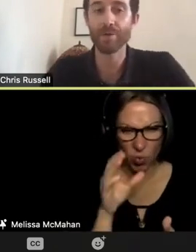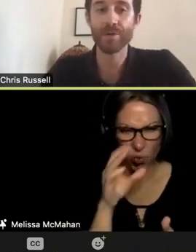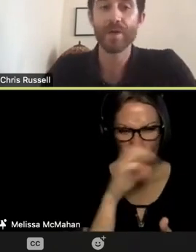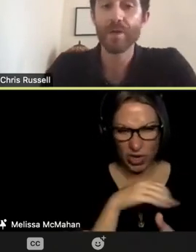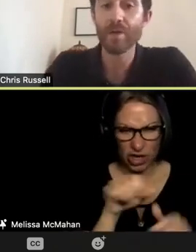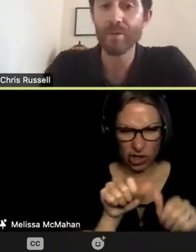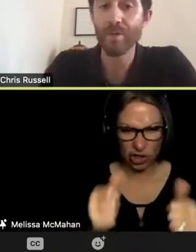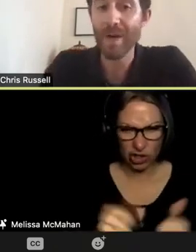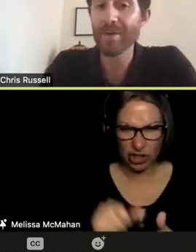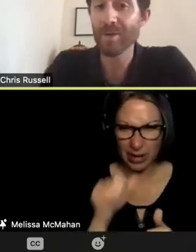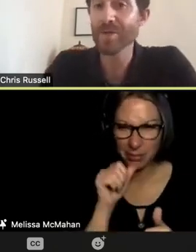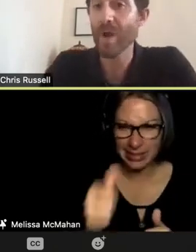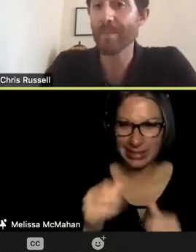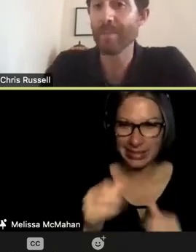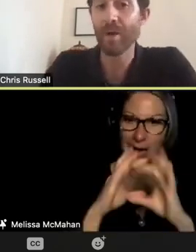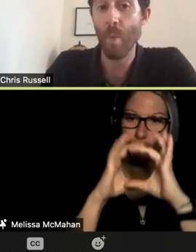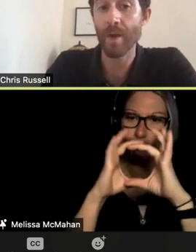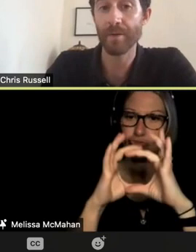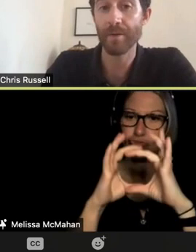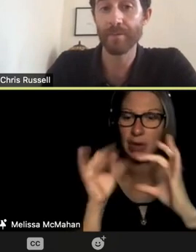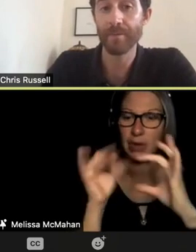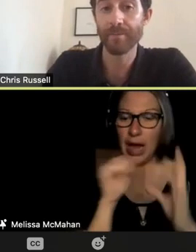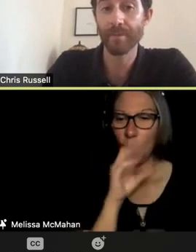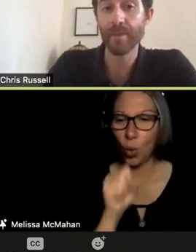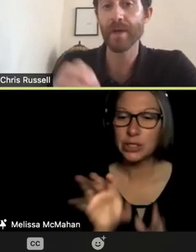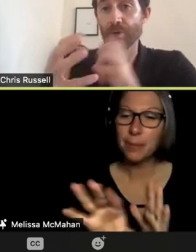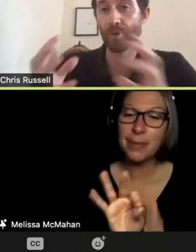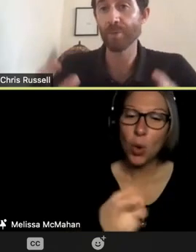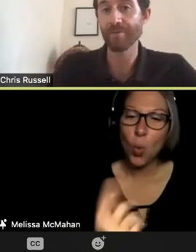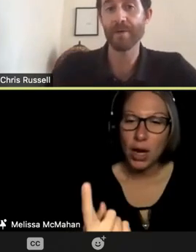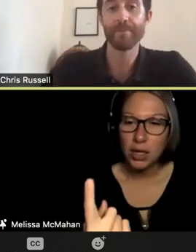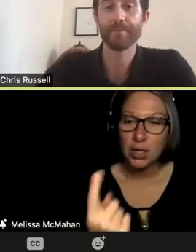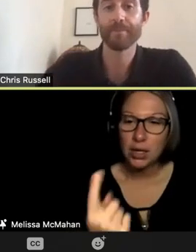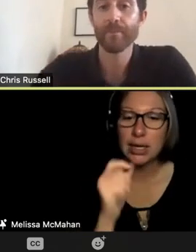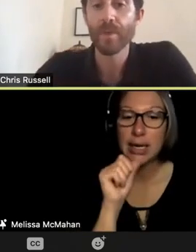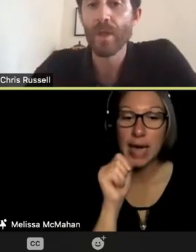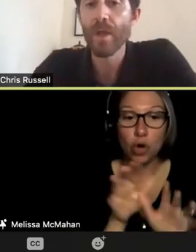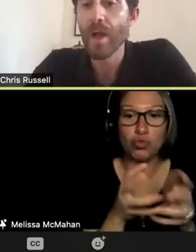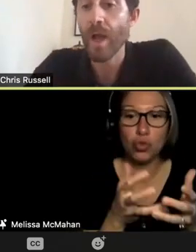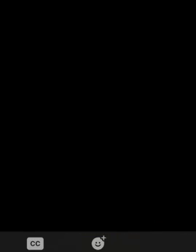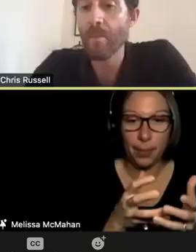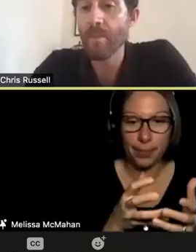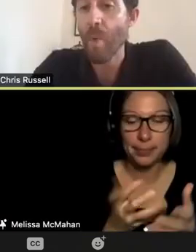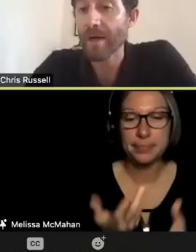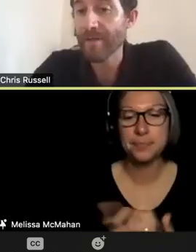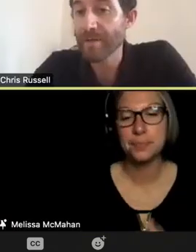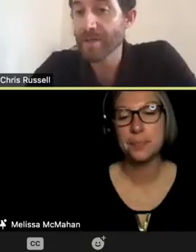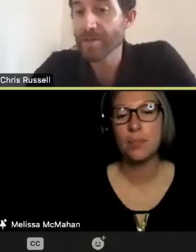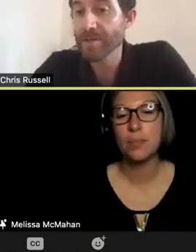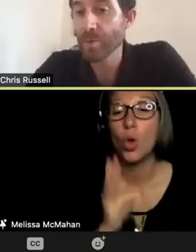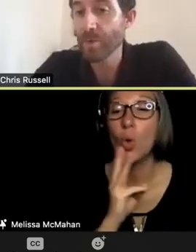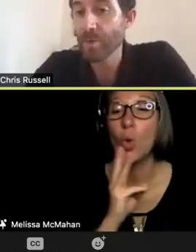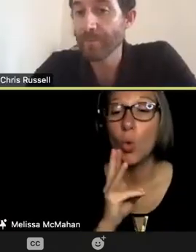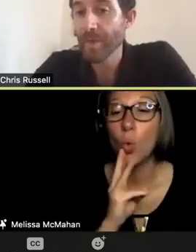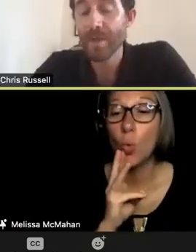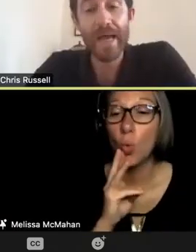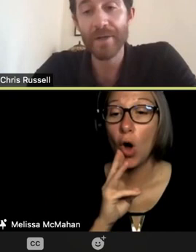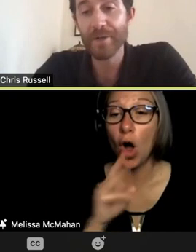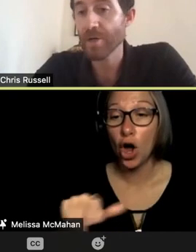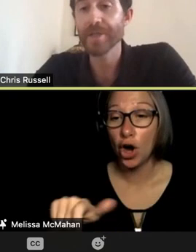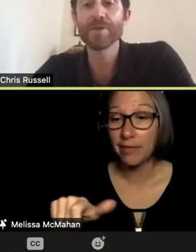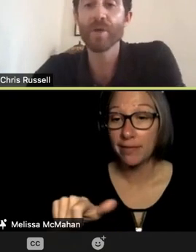like an orange. You probably would just want to pick one, not a group of them. The water fountain in the